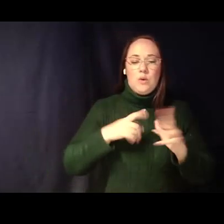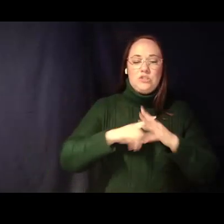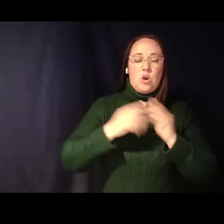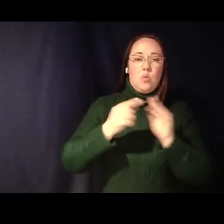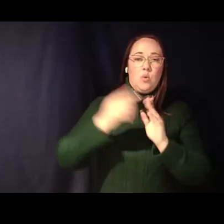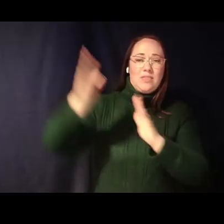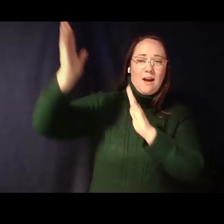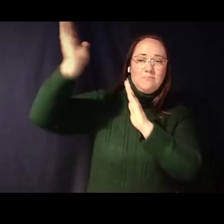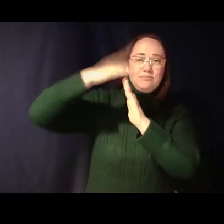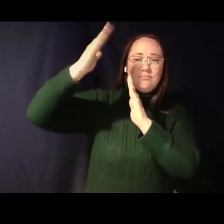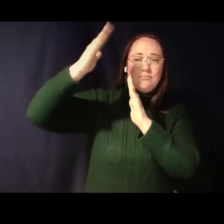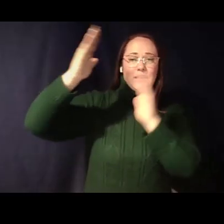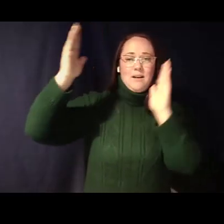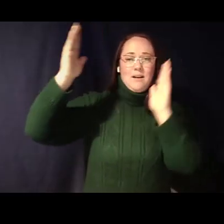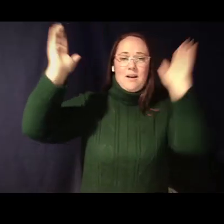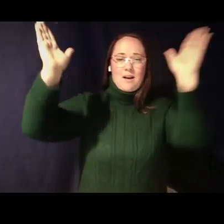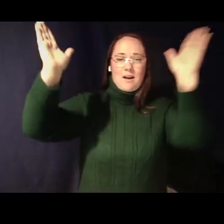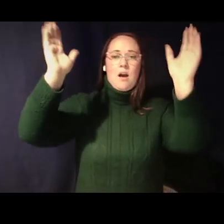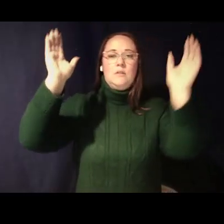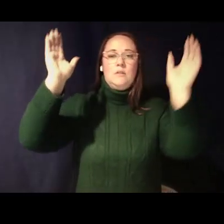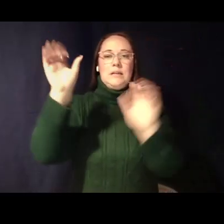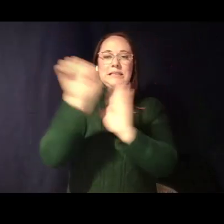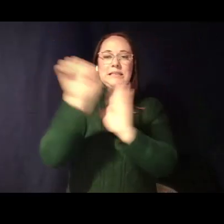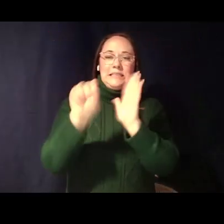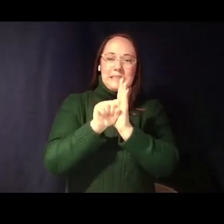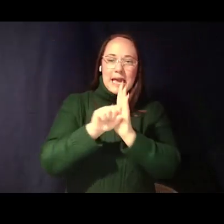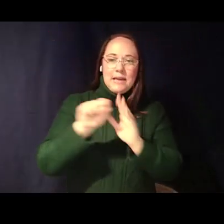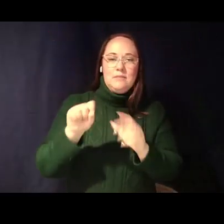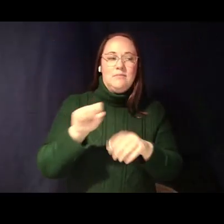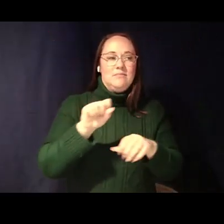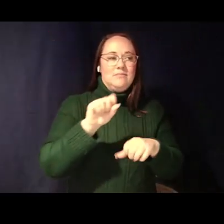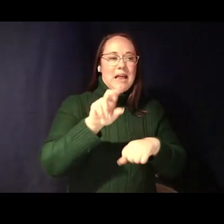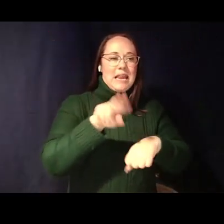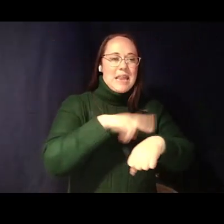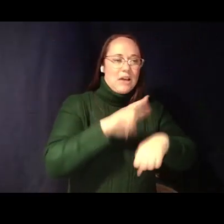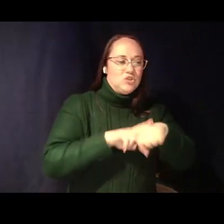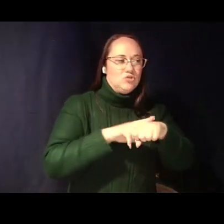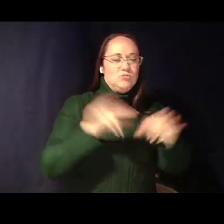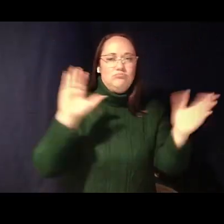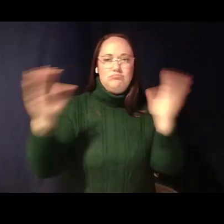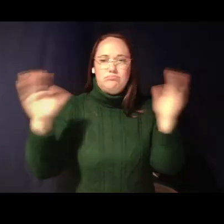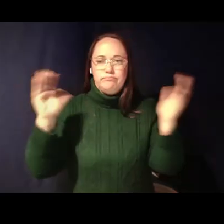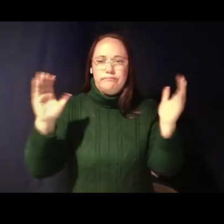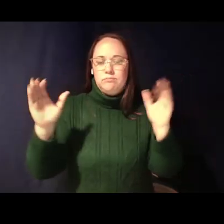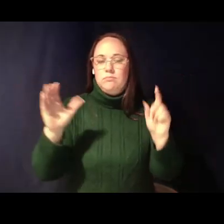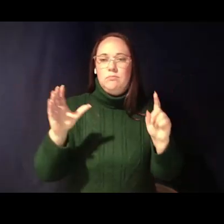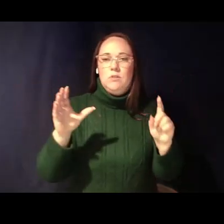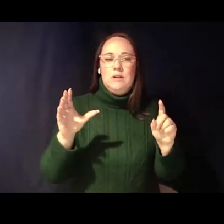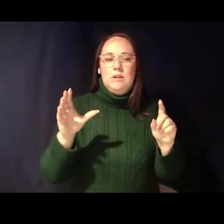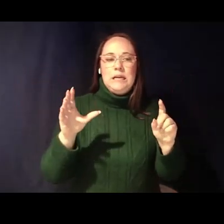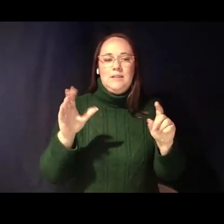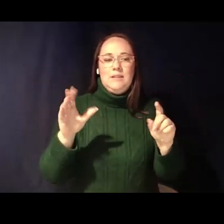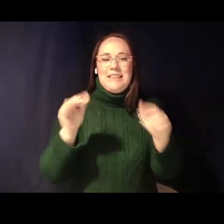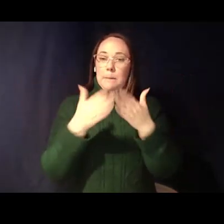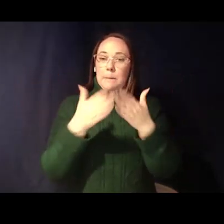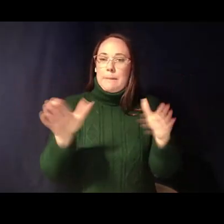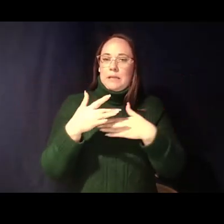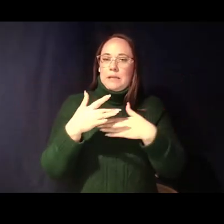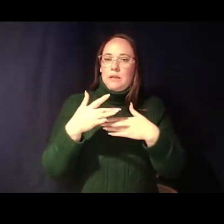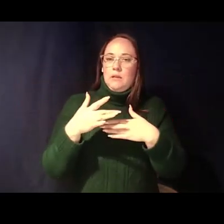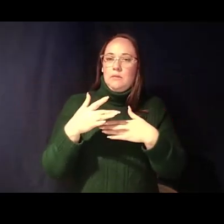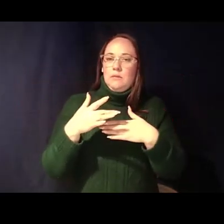level, the comparative state analysis. We looked at national data and we looked at comparator state data. This is publicly available